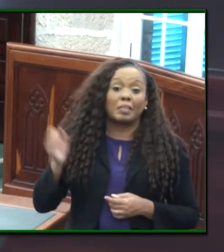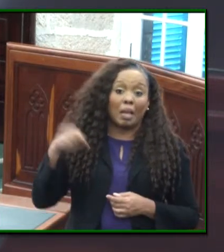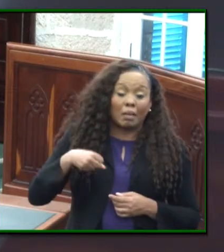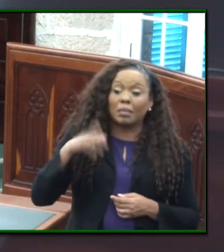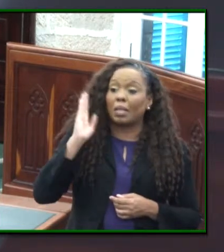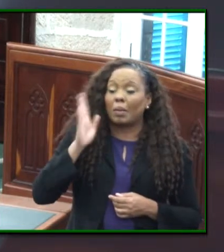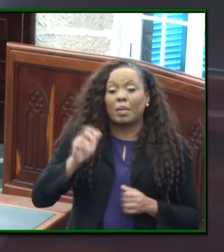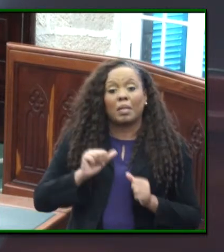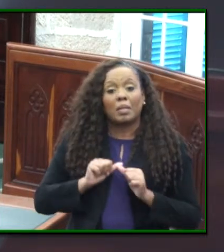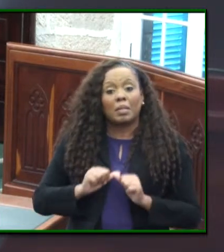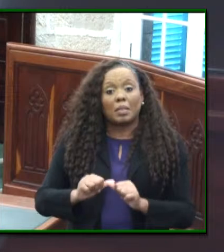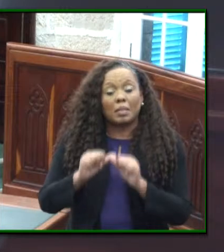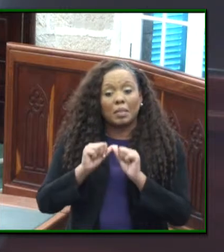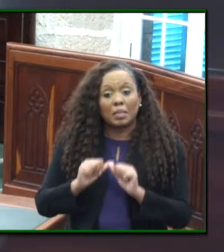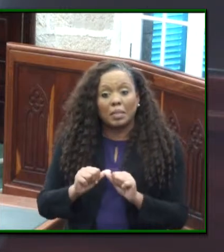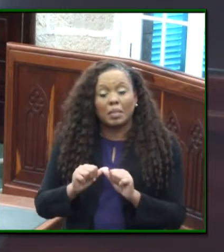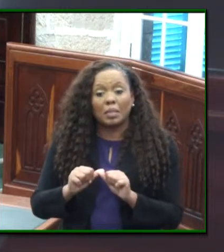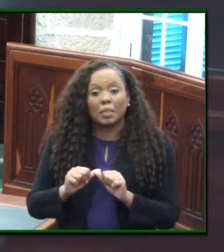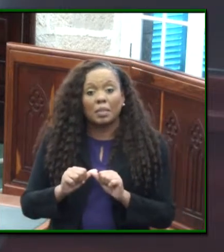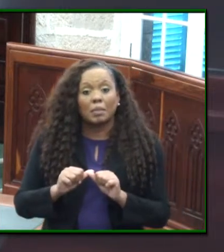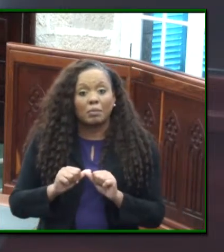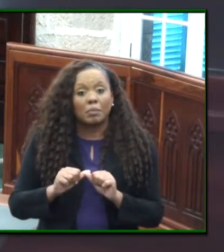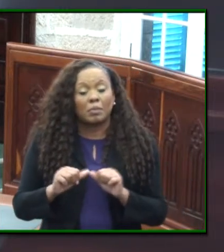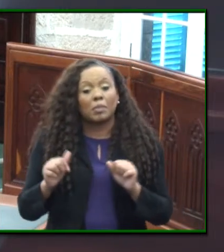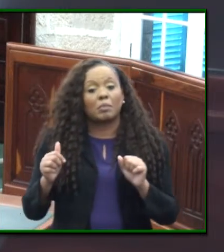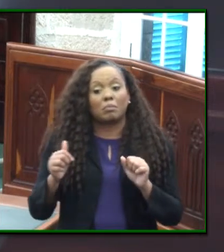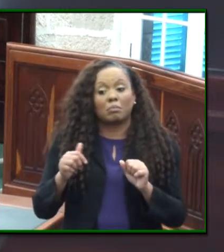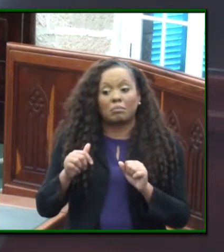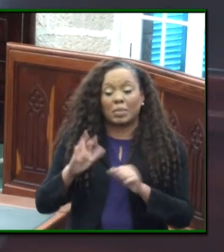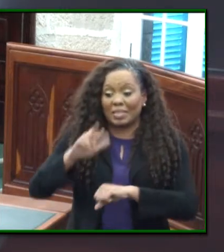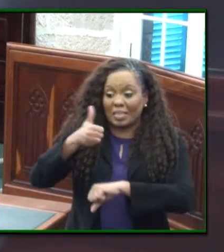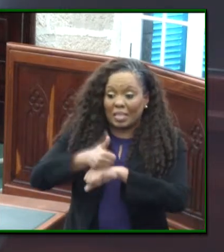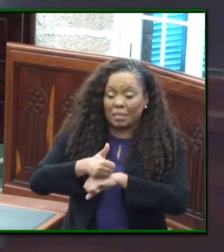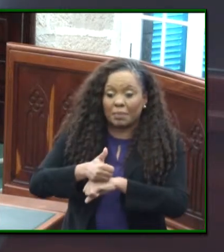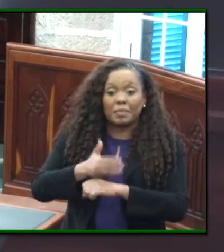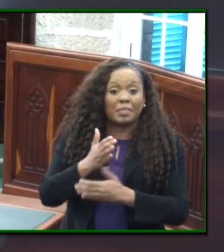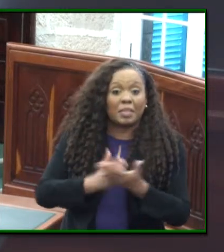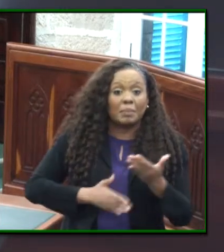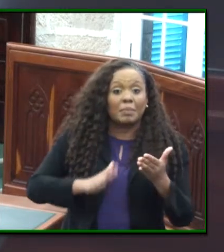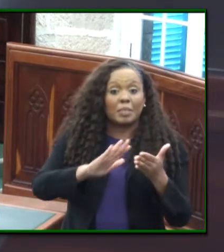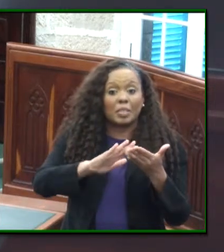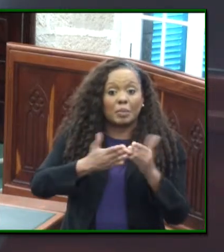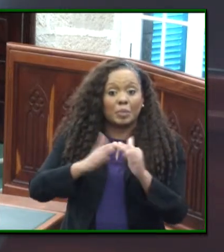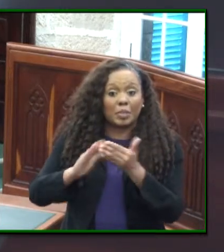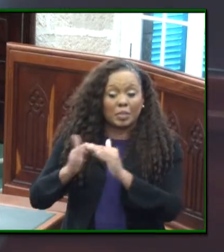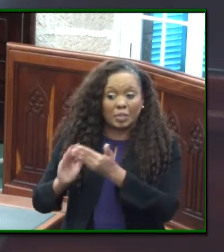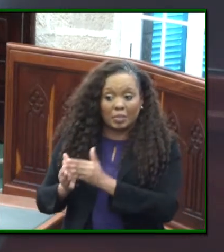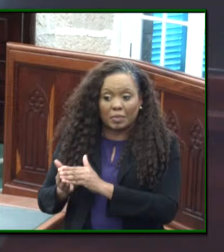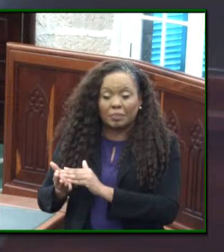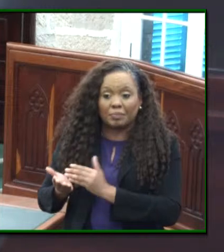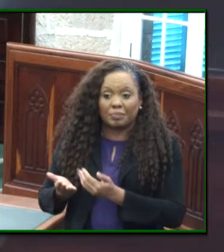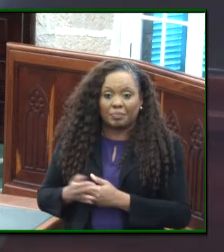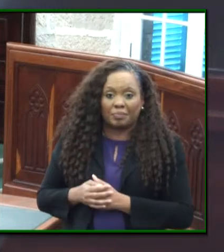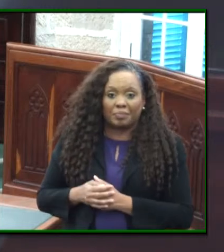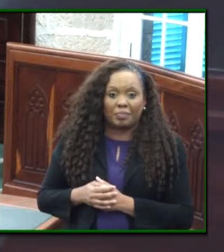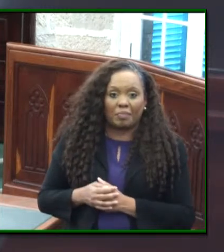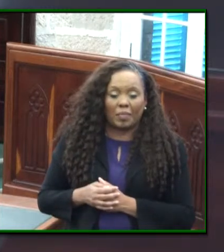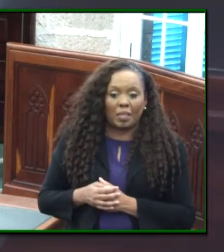continue being in those communities in respect of the manpower aspect of